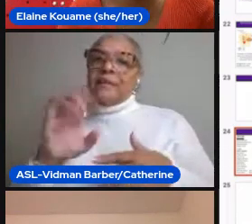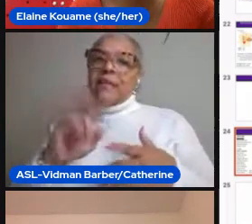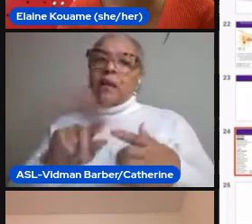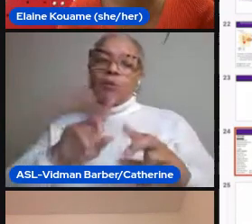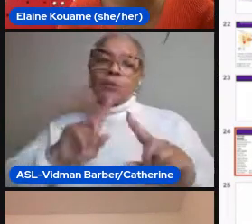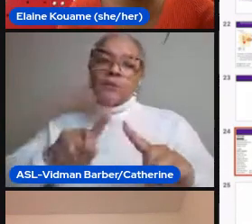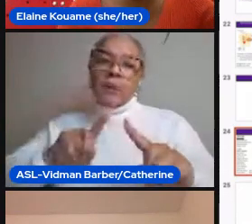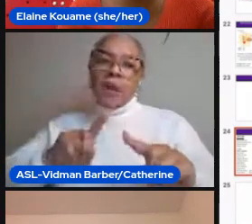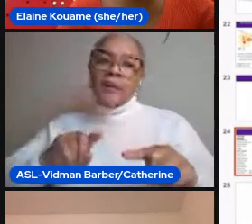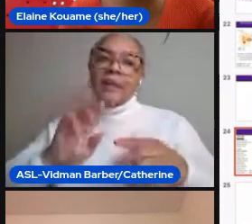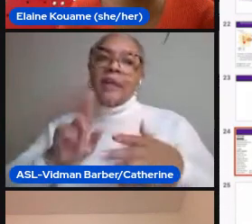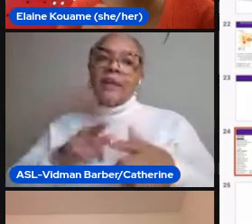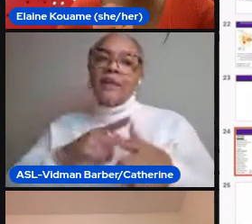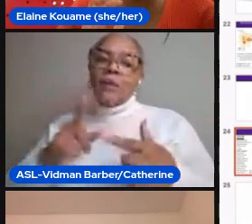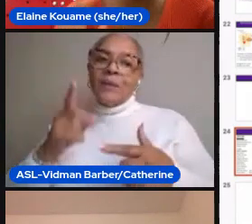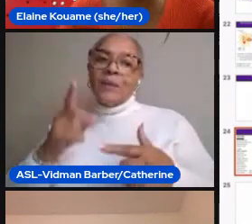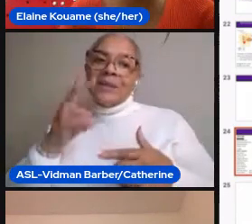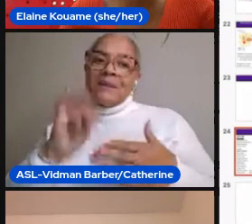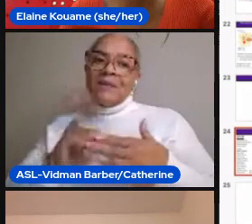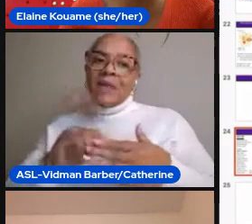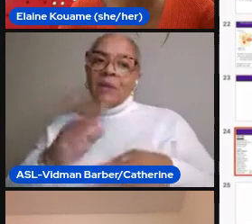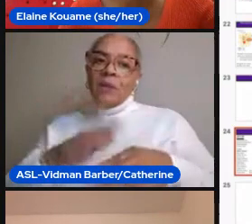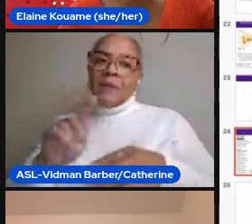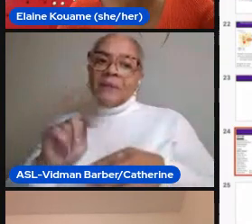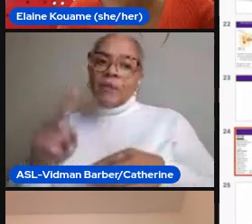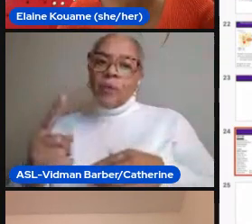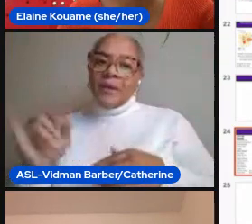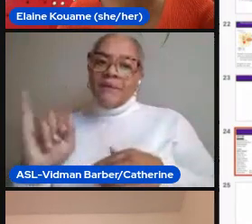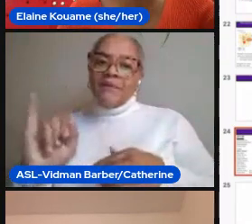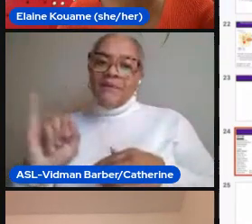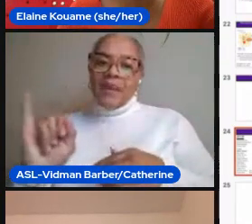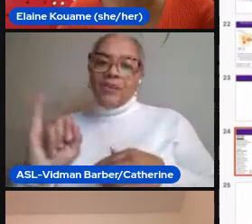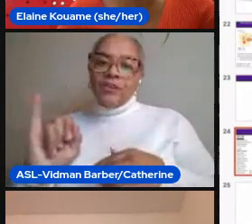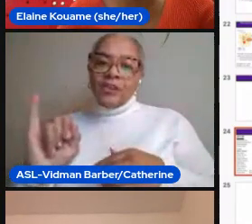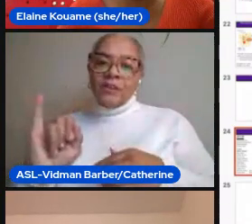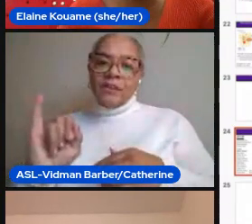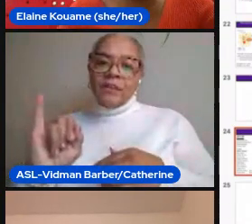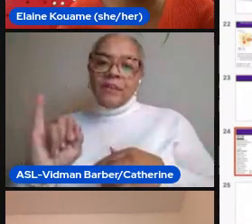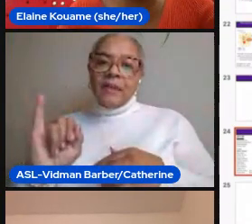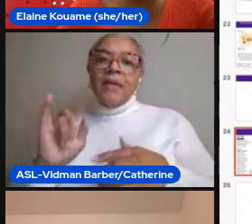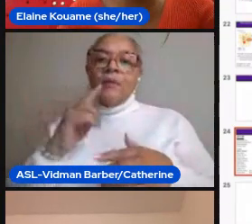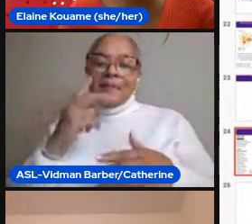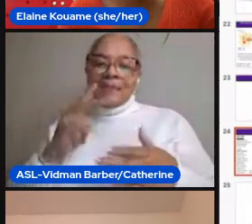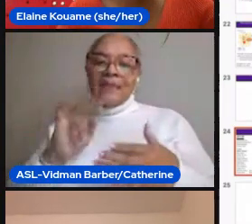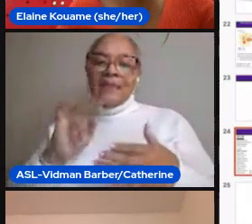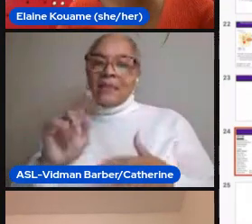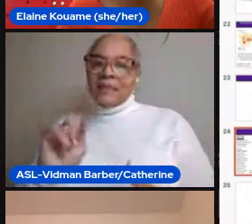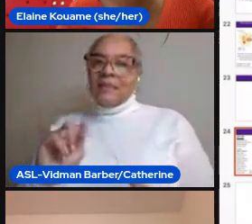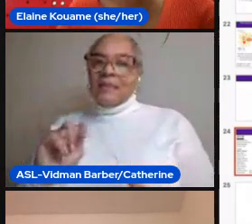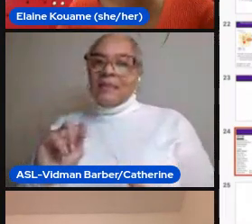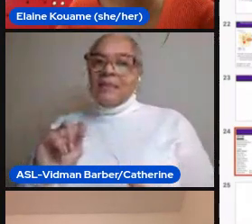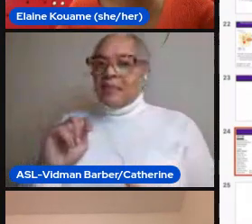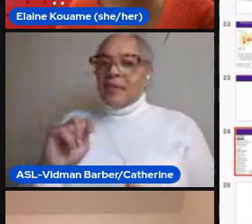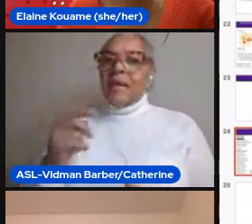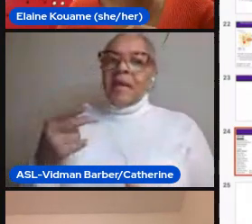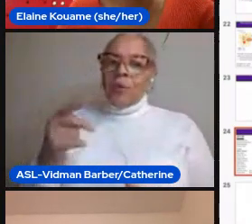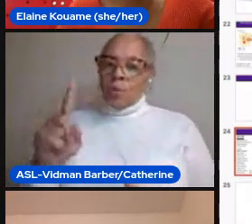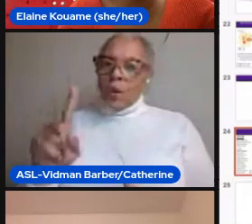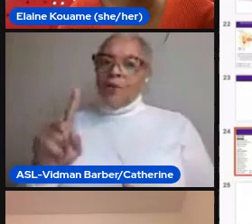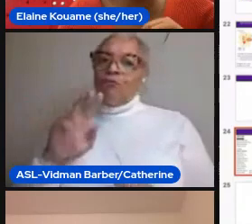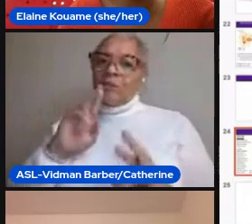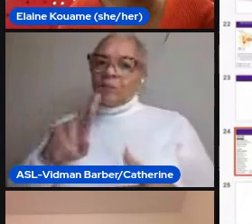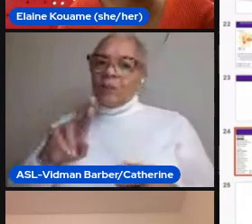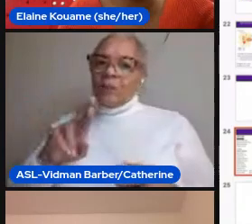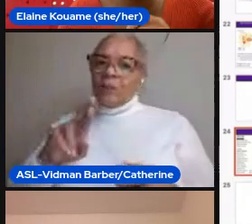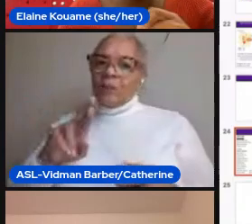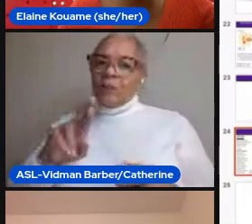to. And then we can see that, yes, upon T1L infection, we'll see this Th1 response. But the thing that we're not able to recapitulate